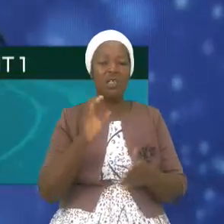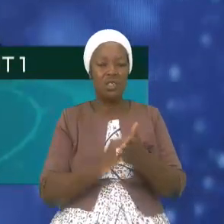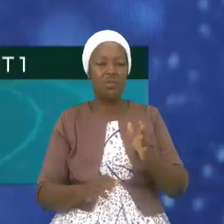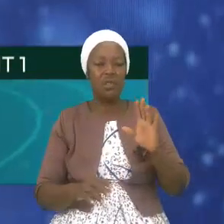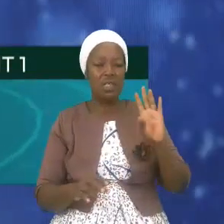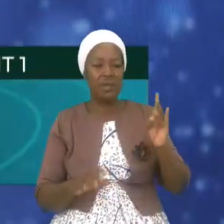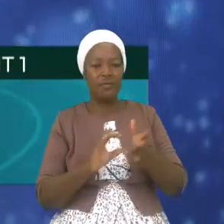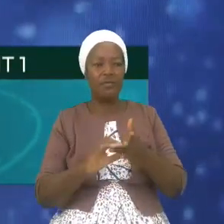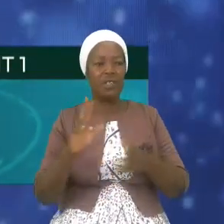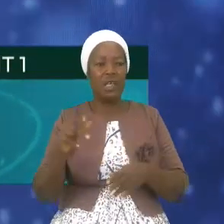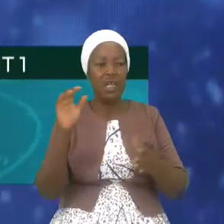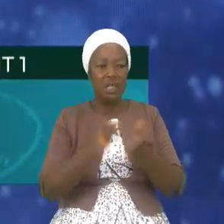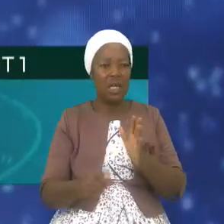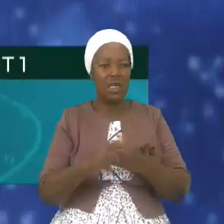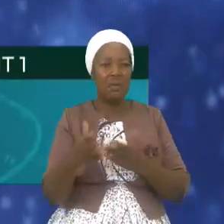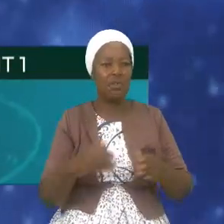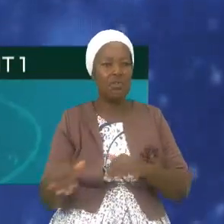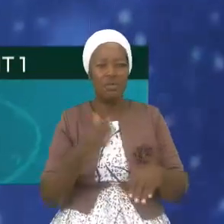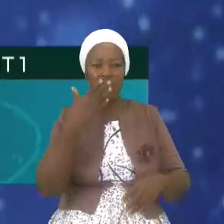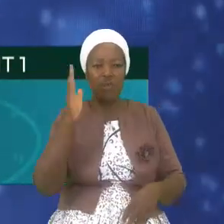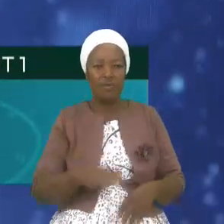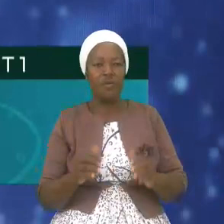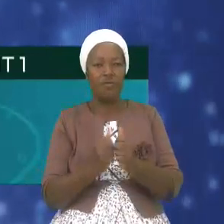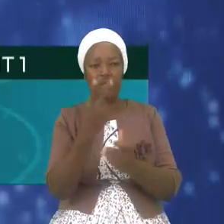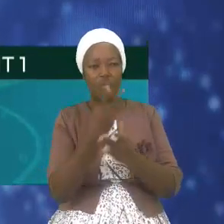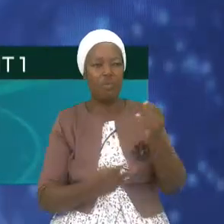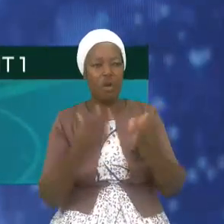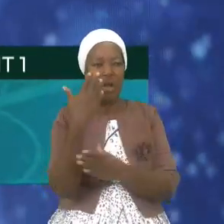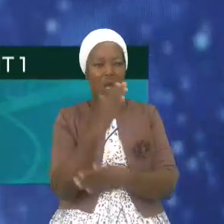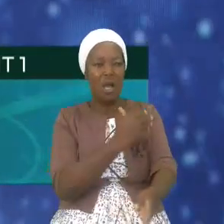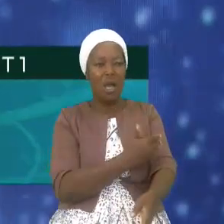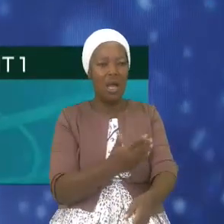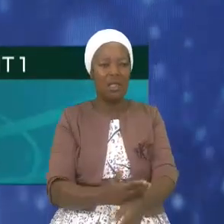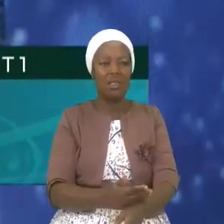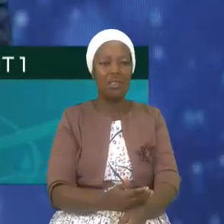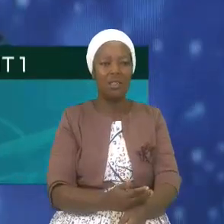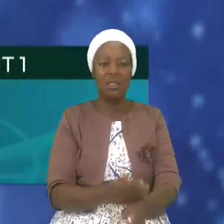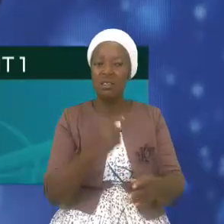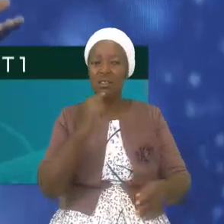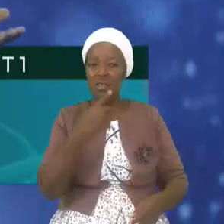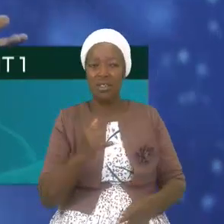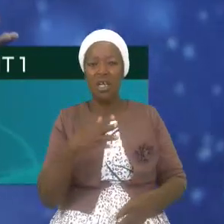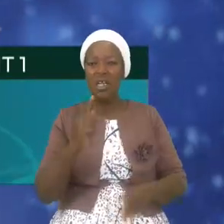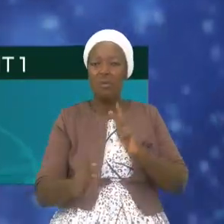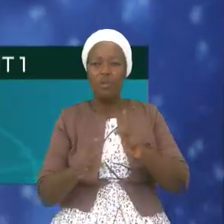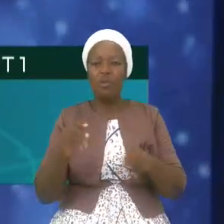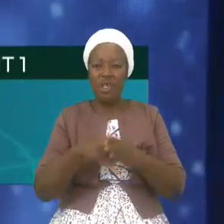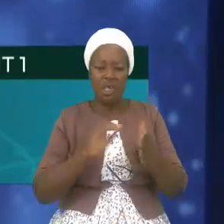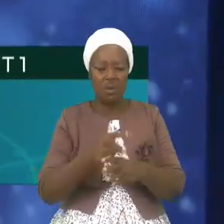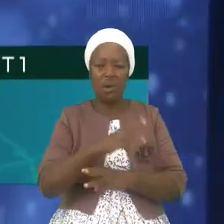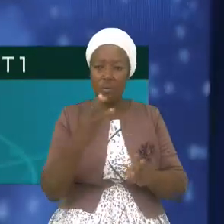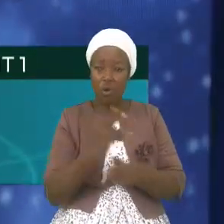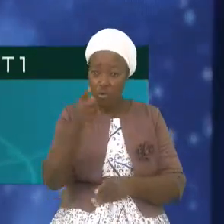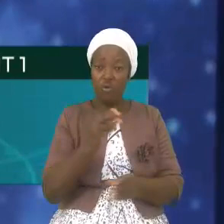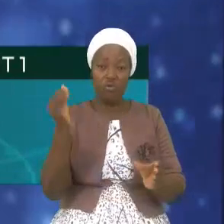hands honestly. The people in our world, you included, because all have sinned and come short of the glory of God,